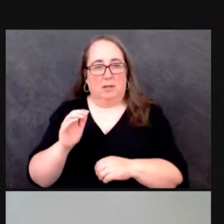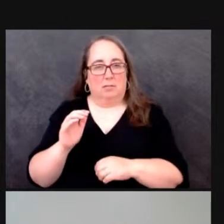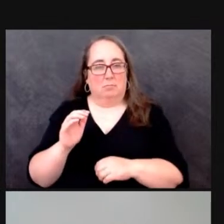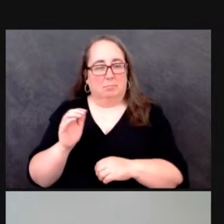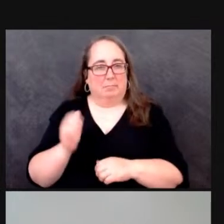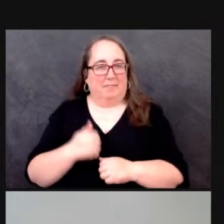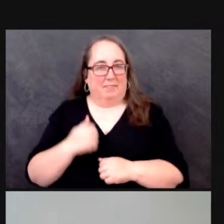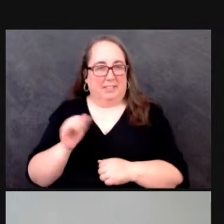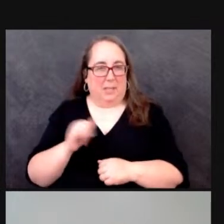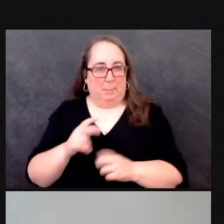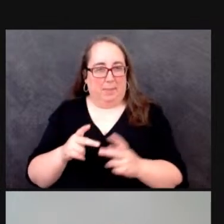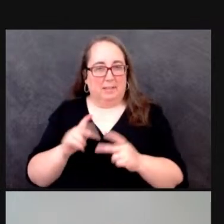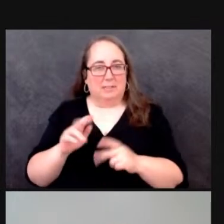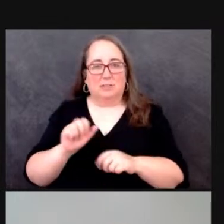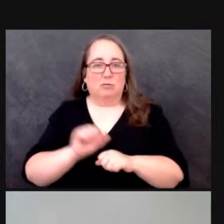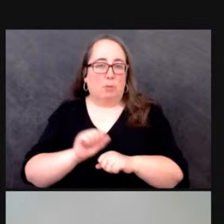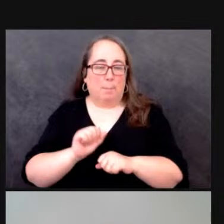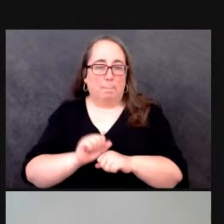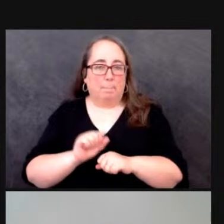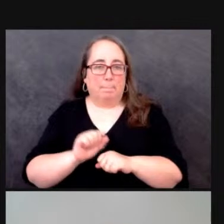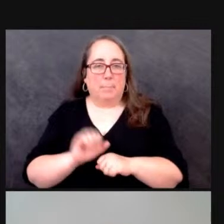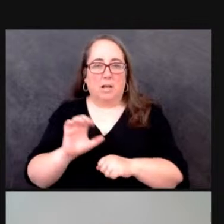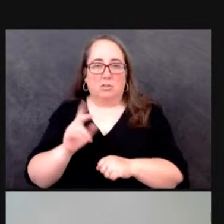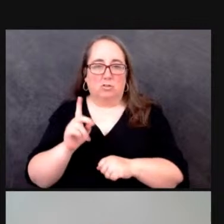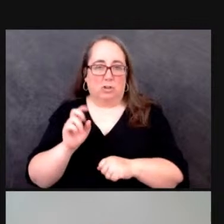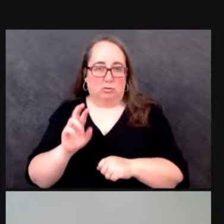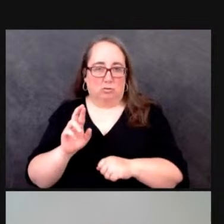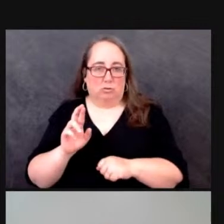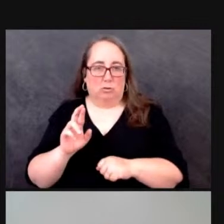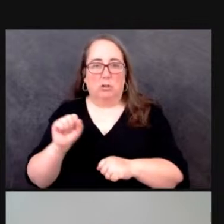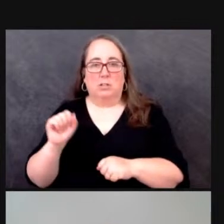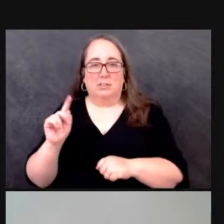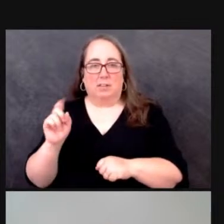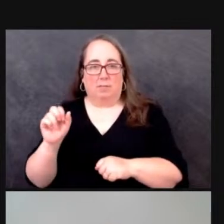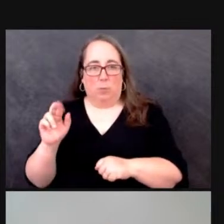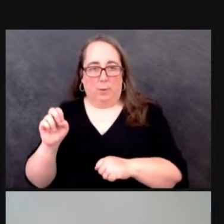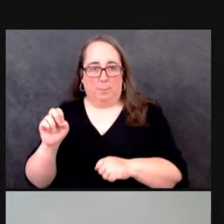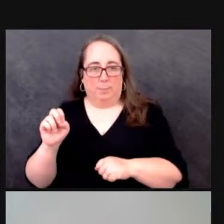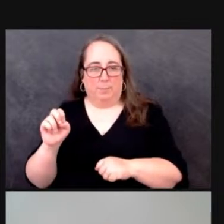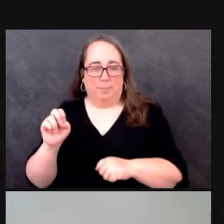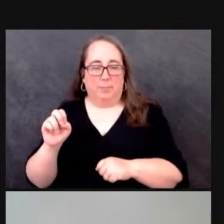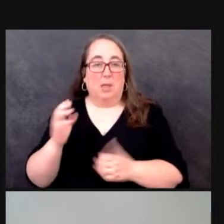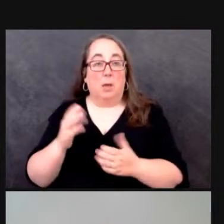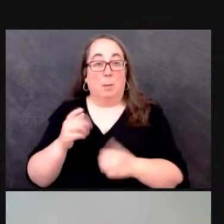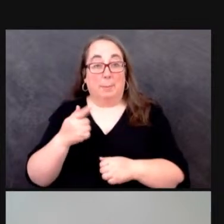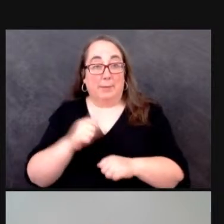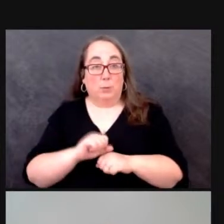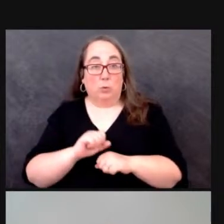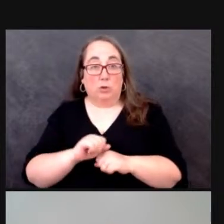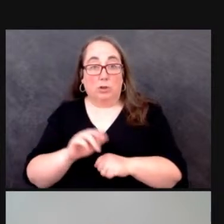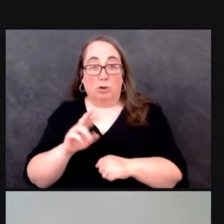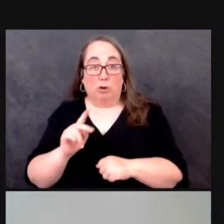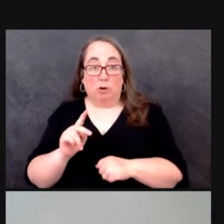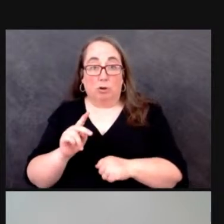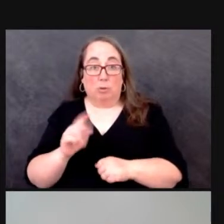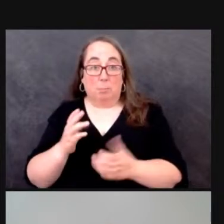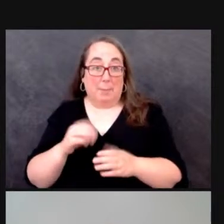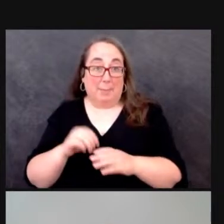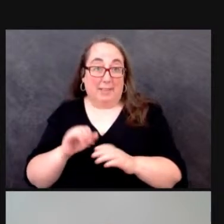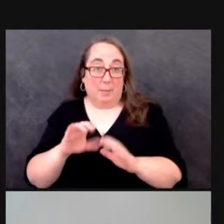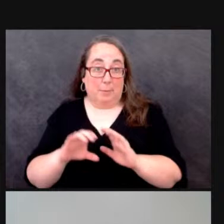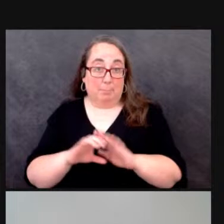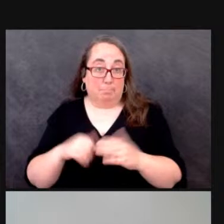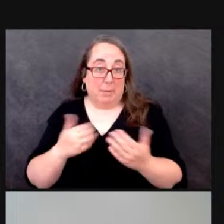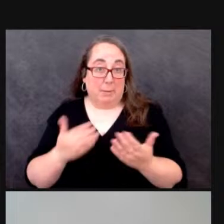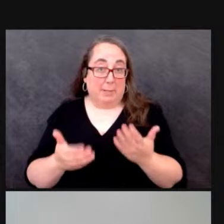residence. His occupation, too, is chaser silverware. Perhaps he, too, worked at Kirk and is also in this